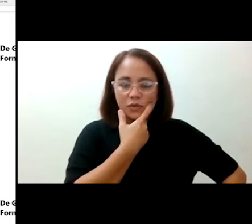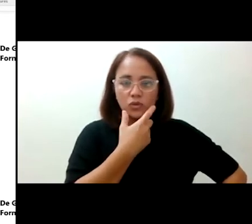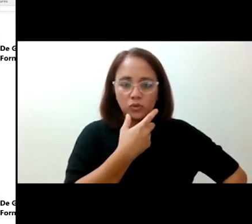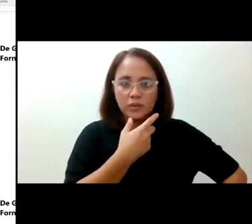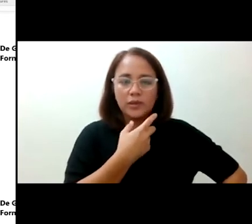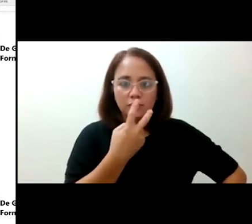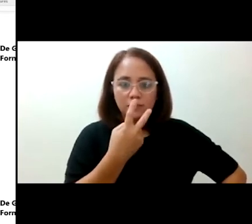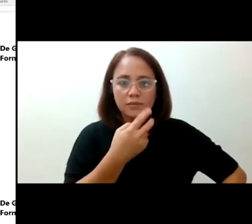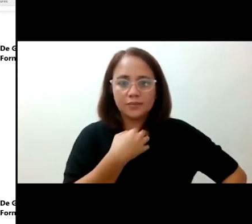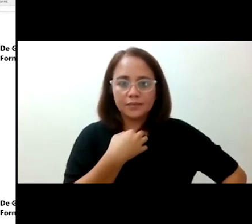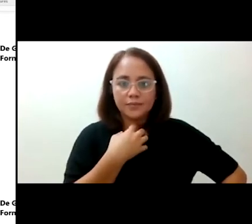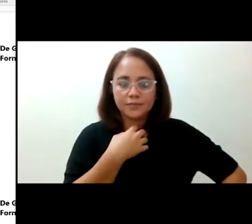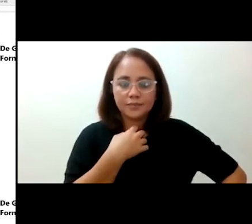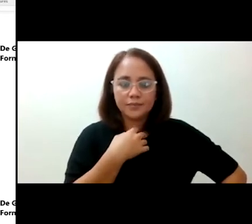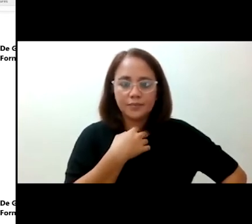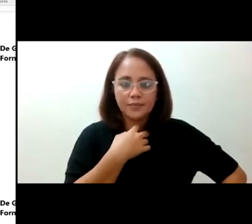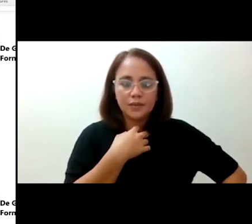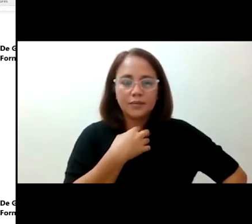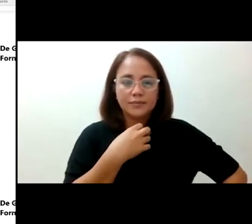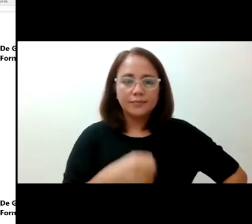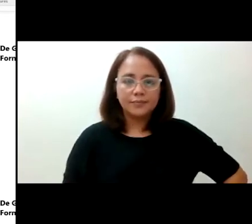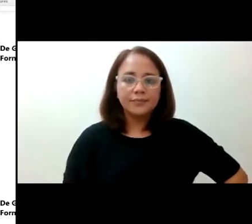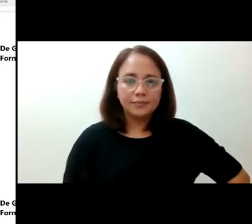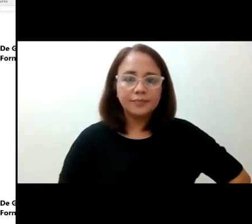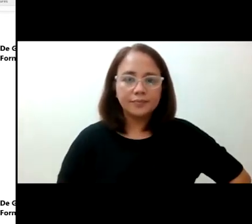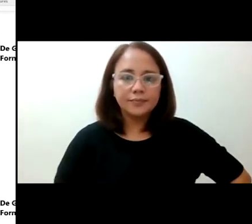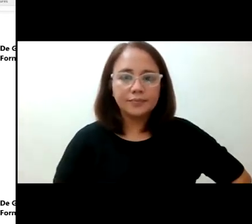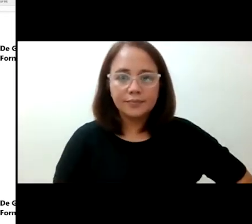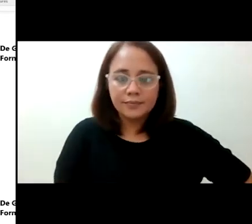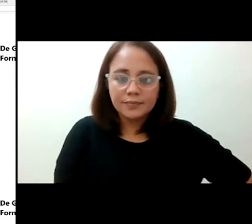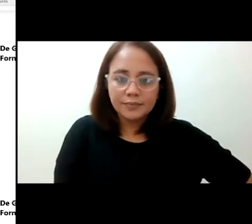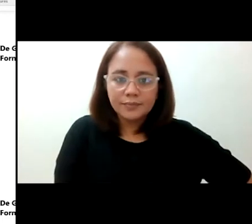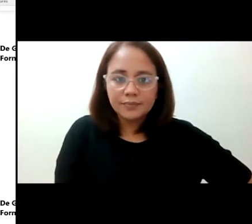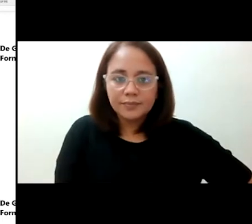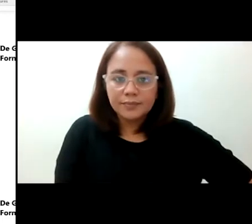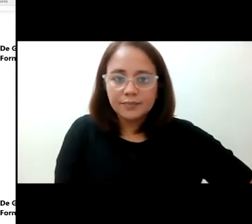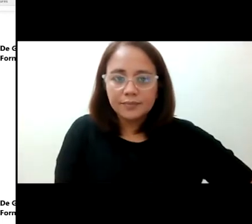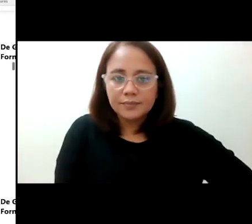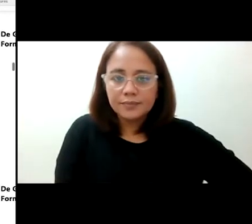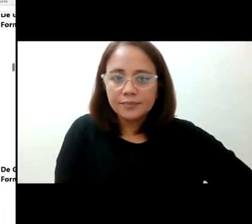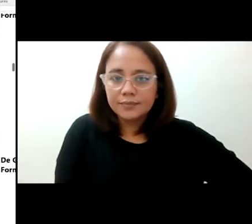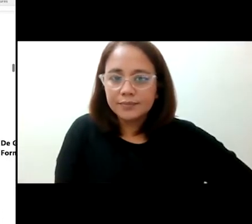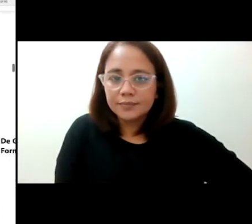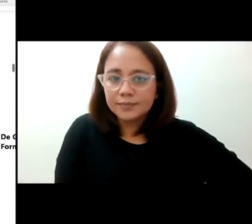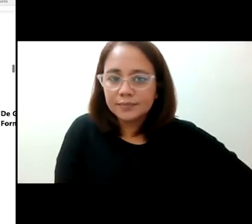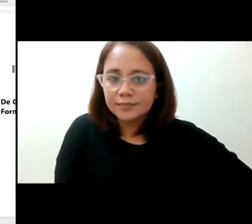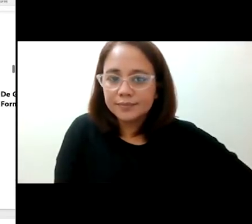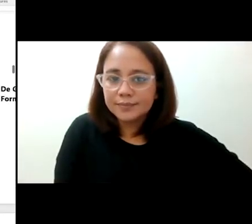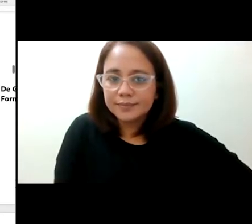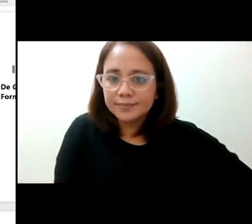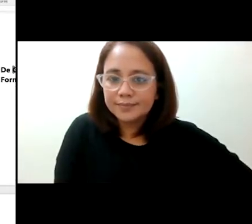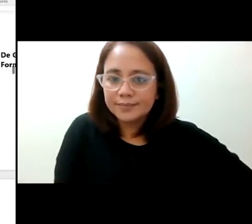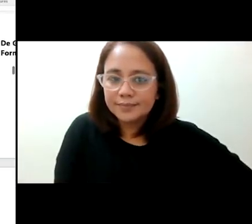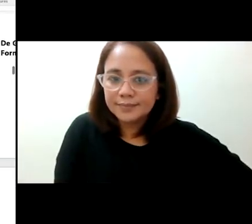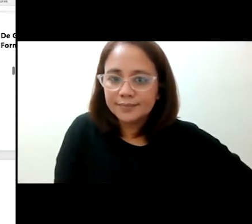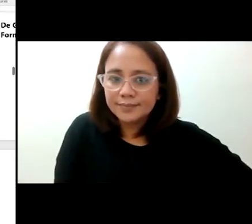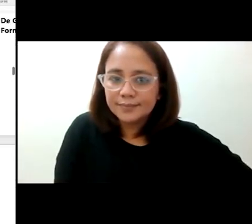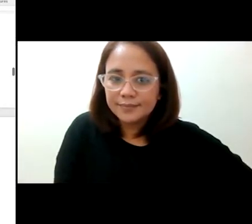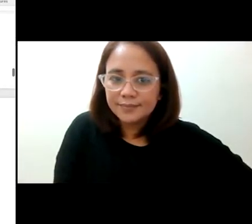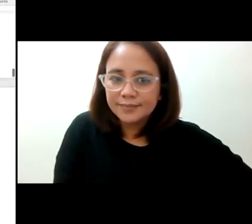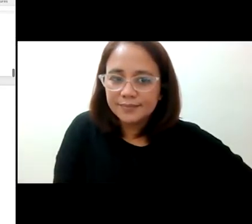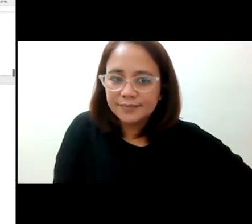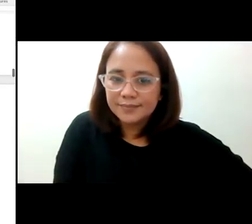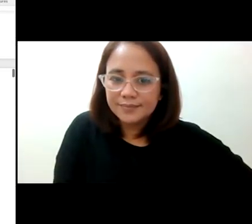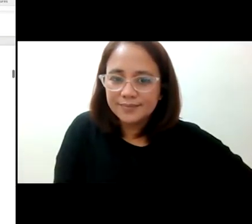directions, back and forth. uh-huh, So we're going to add arrow there. And that's where okay, we stopped, I